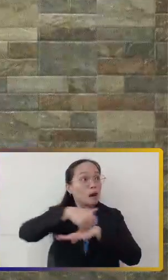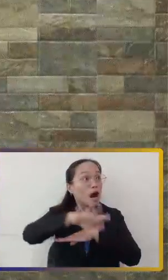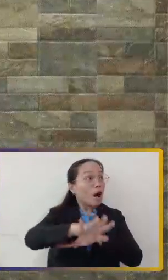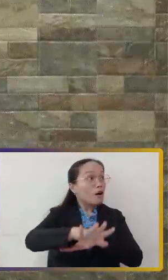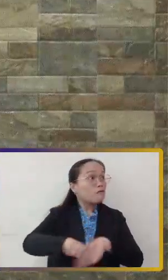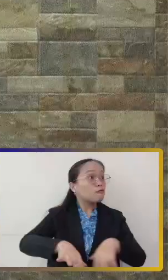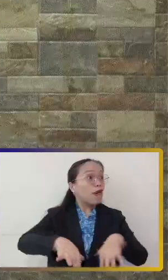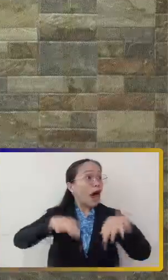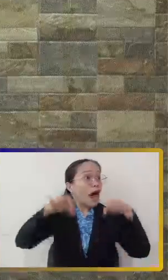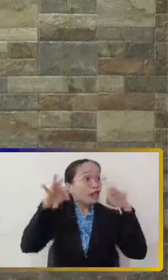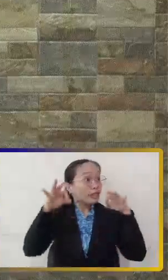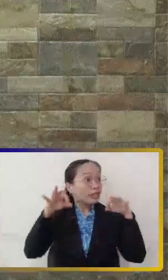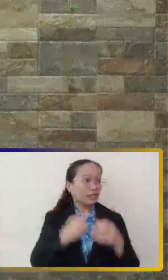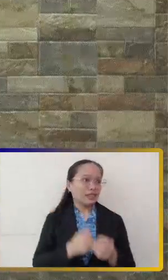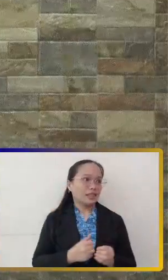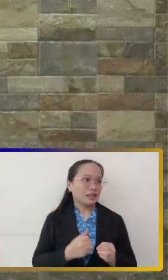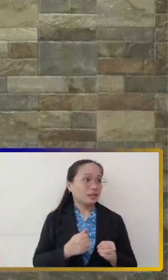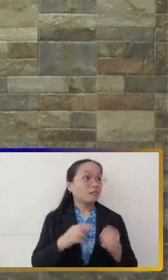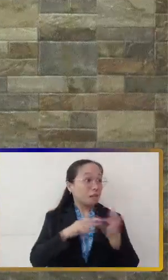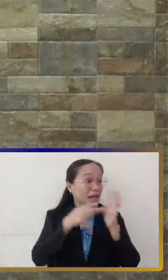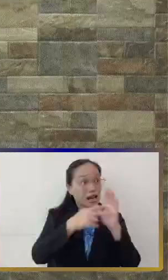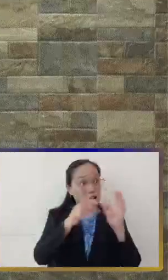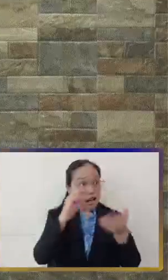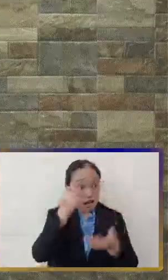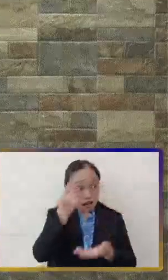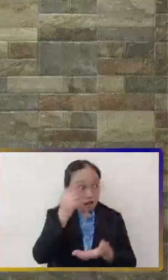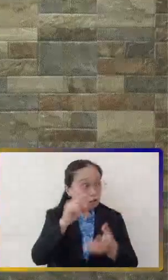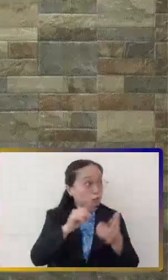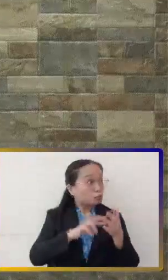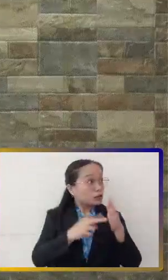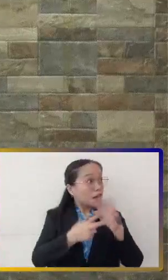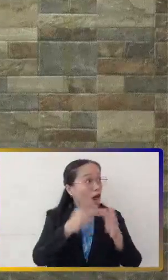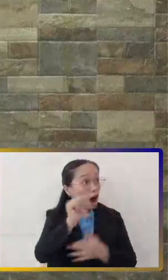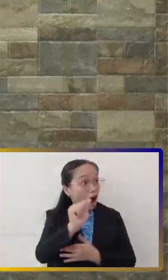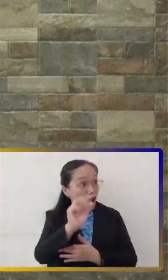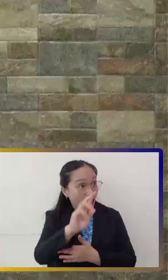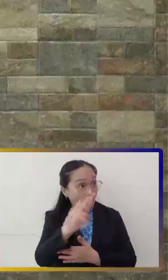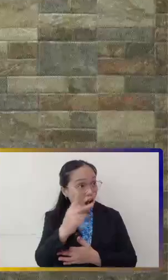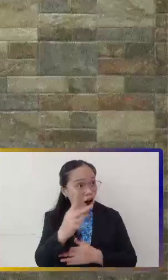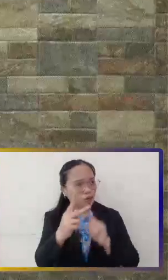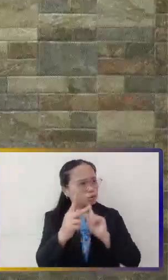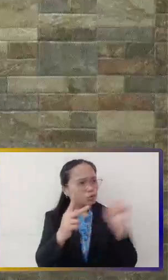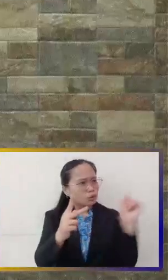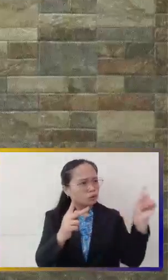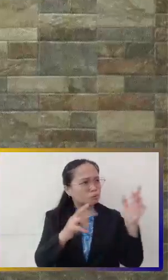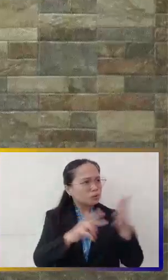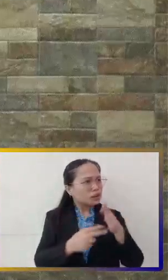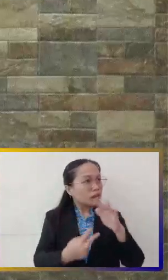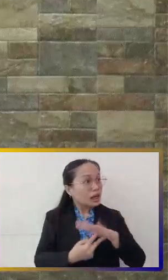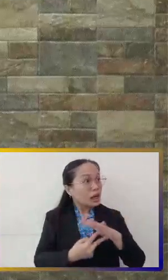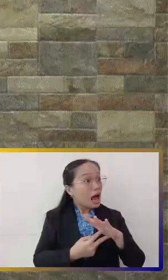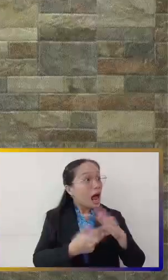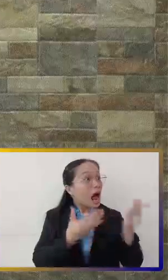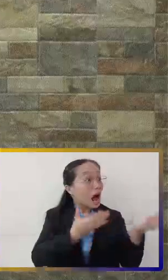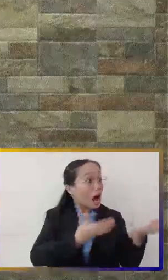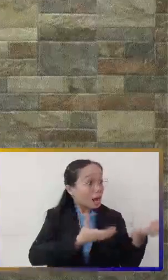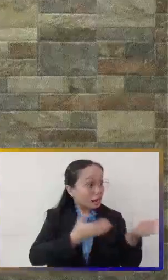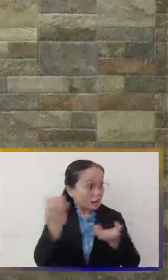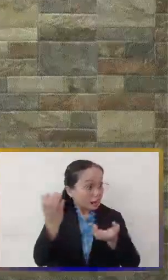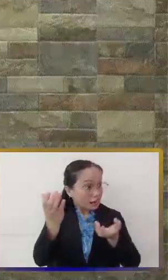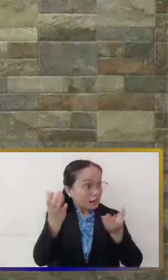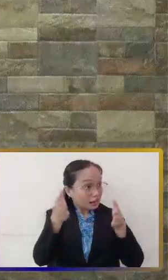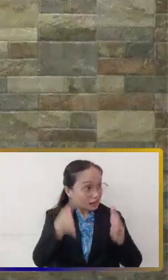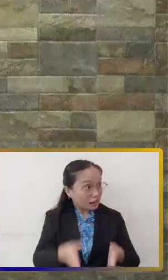Okay? Am I clear, kapatid? So sundan nyo? Okay. Nung nagpadala ang Diyos ng universal flood, yun ang nag-carry.